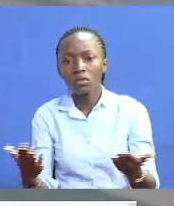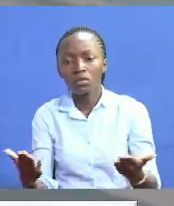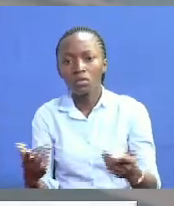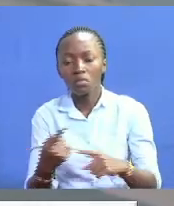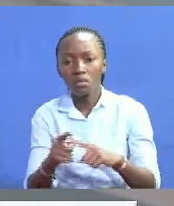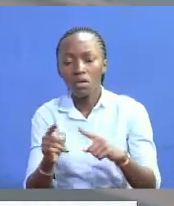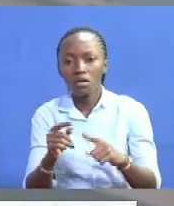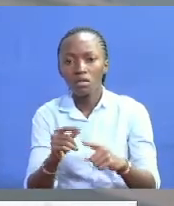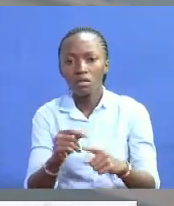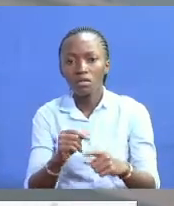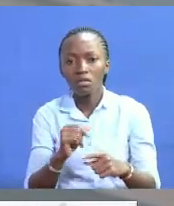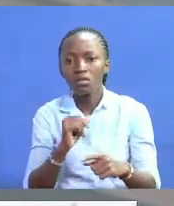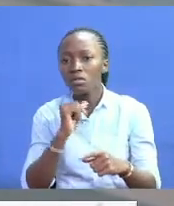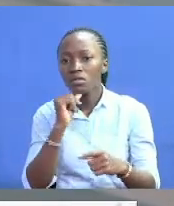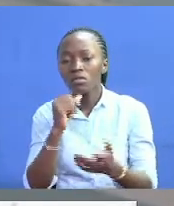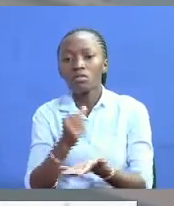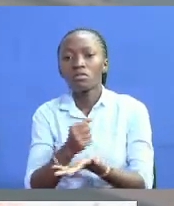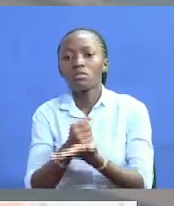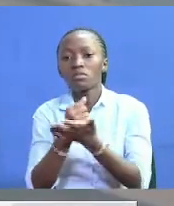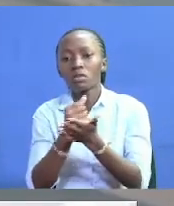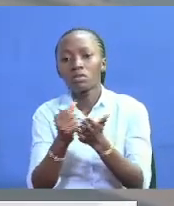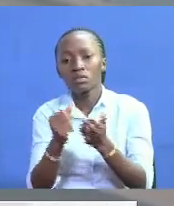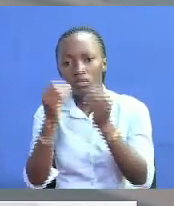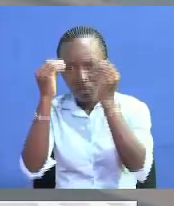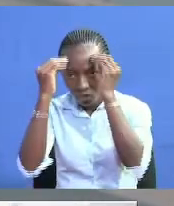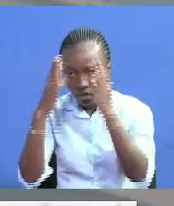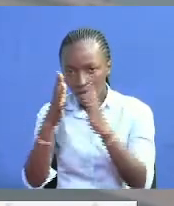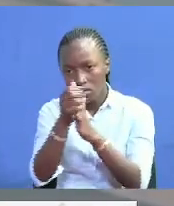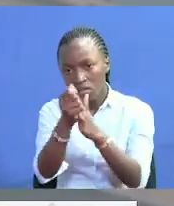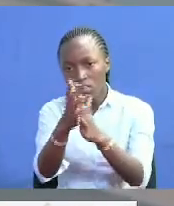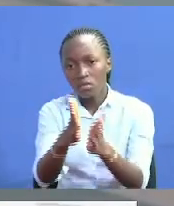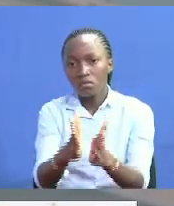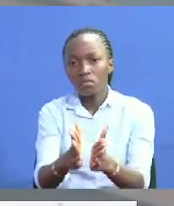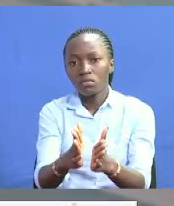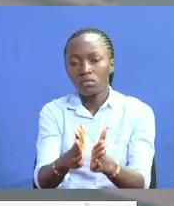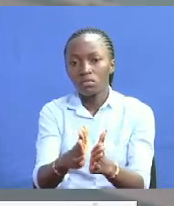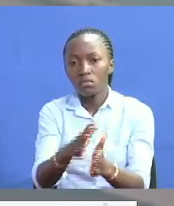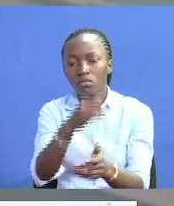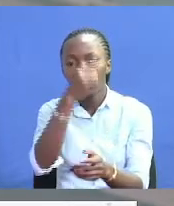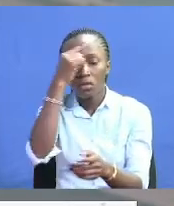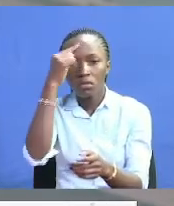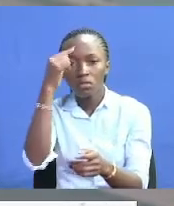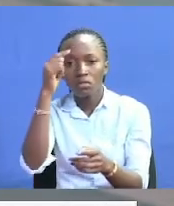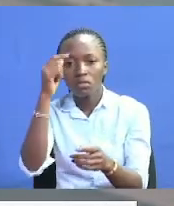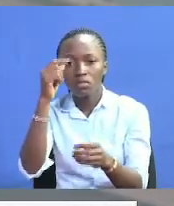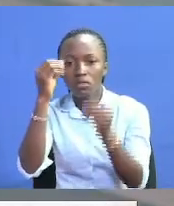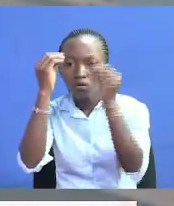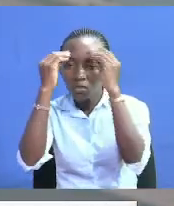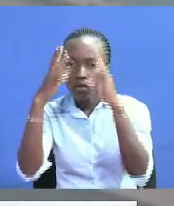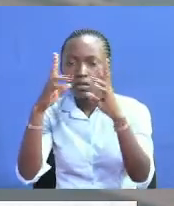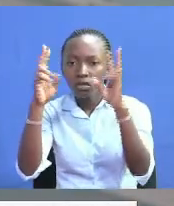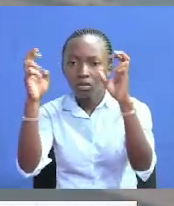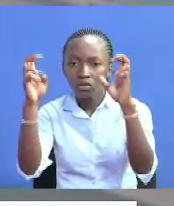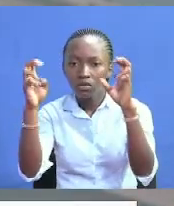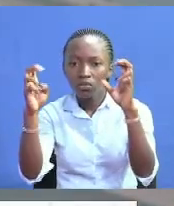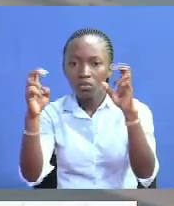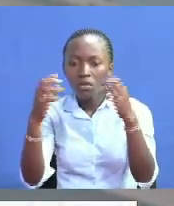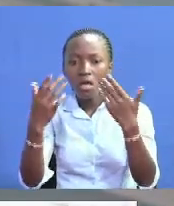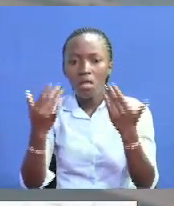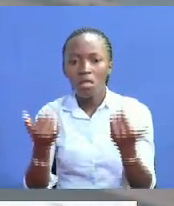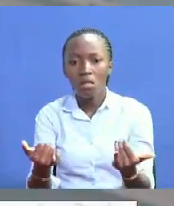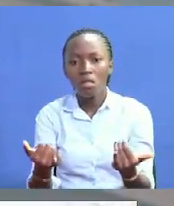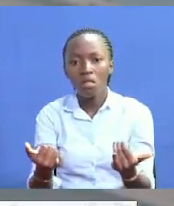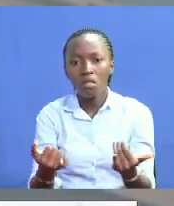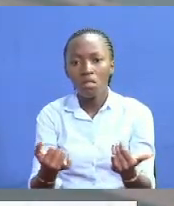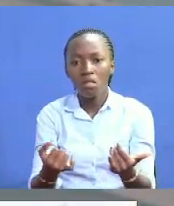erase the student leadership in a manner that student issues are not are not addressed,